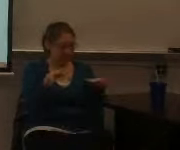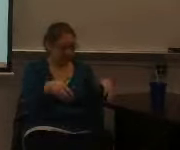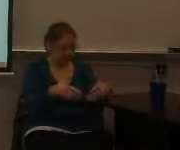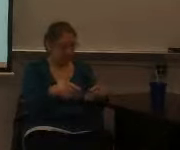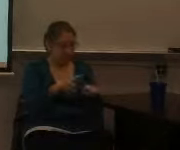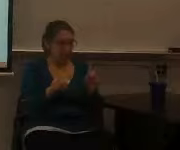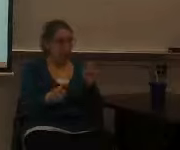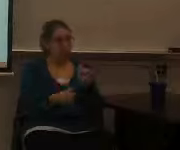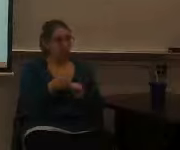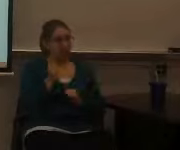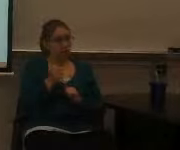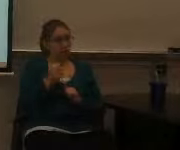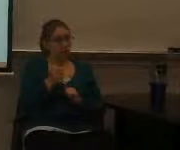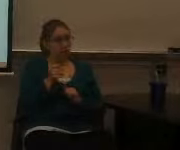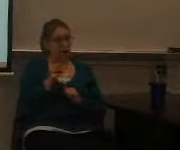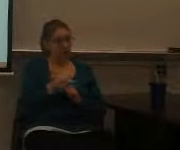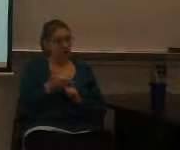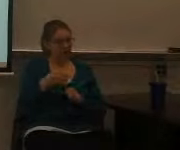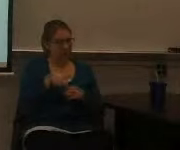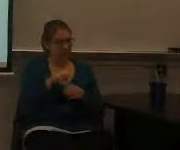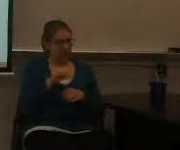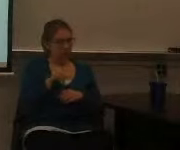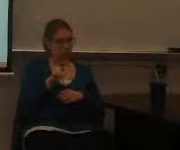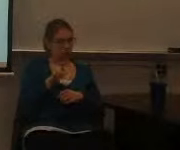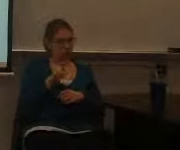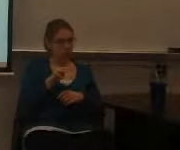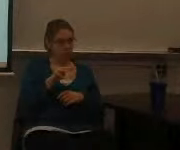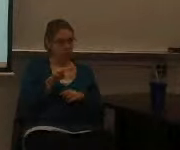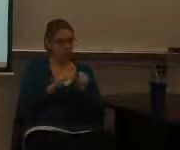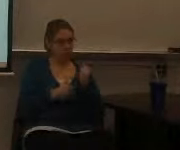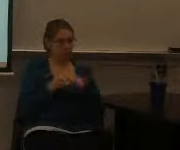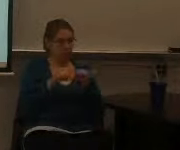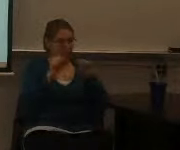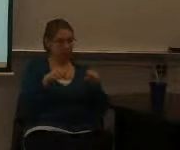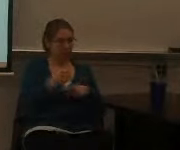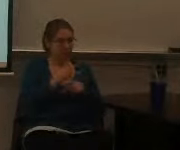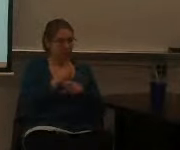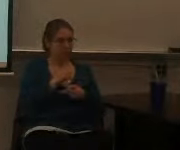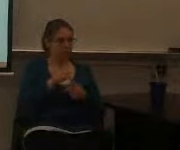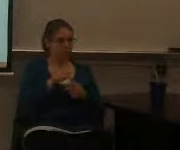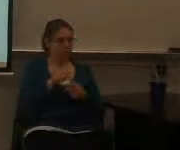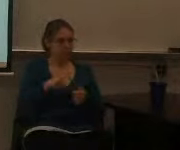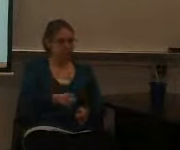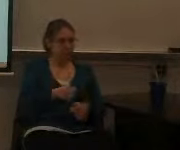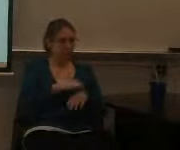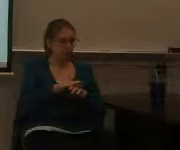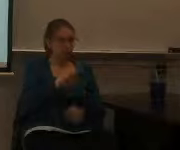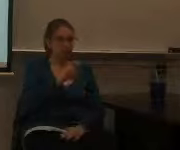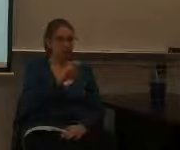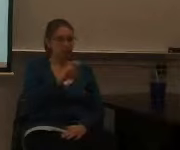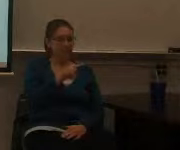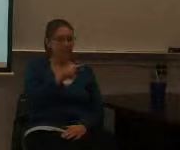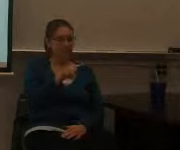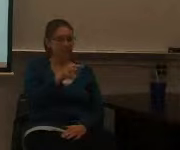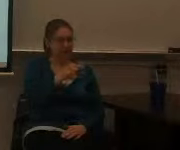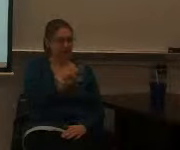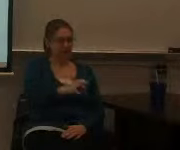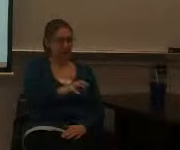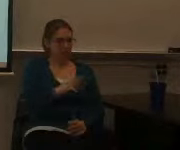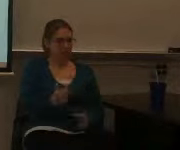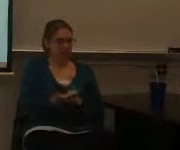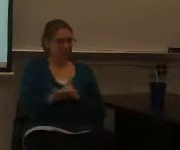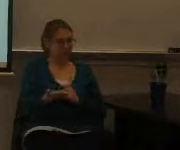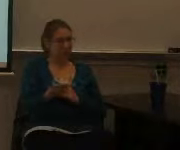of the in streams, most of the system production is based on benthic organisms, those that are attached to the